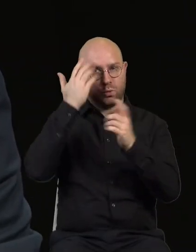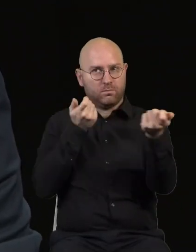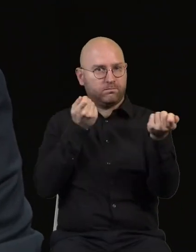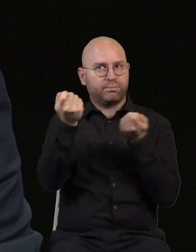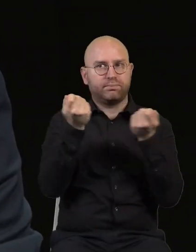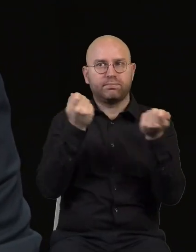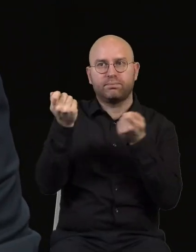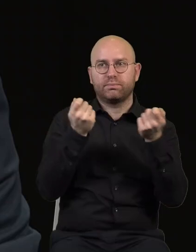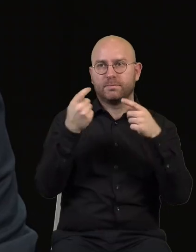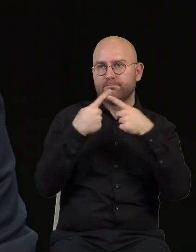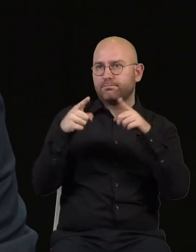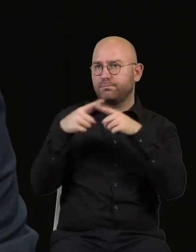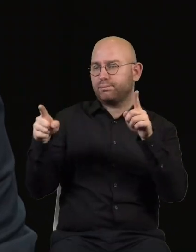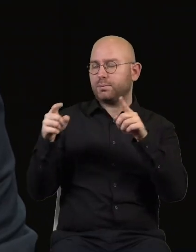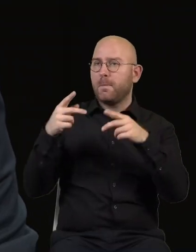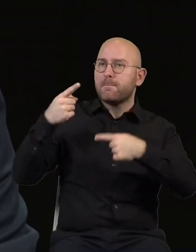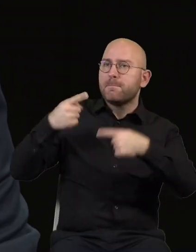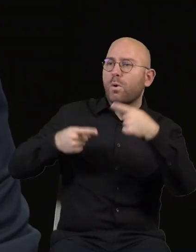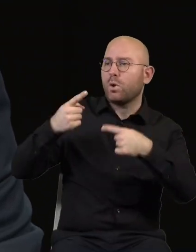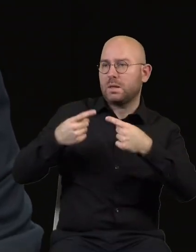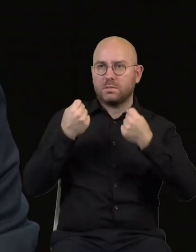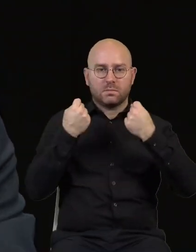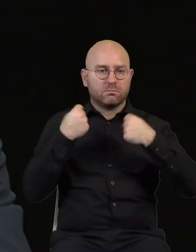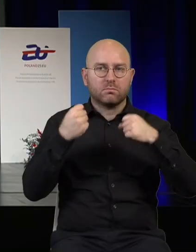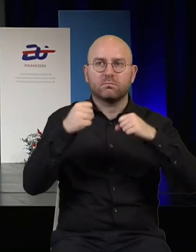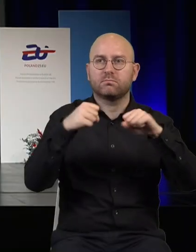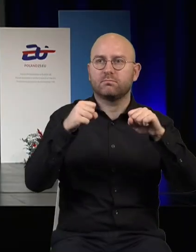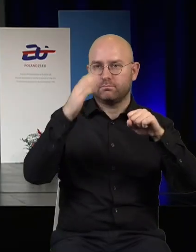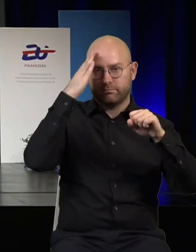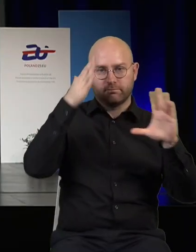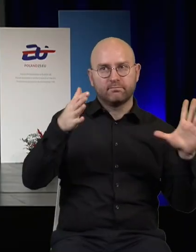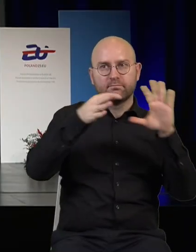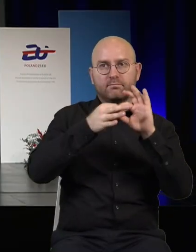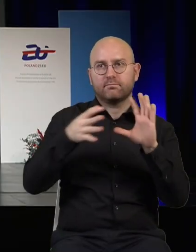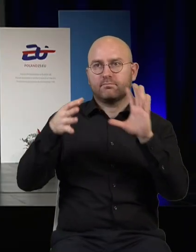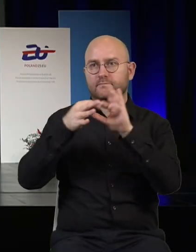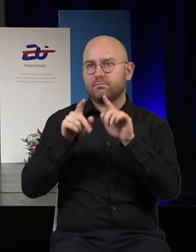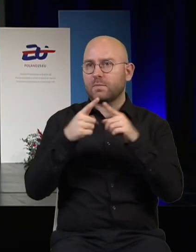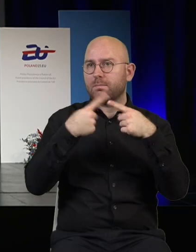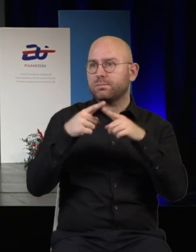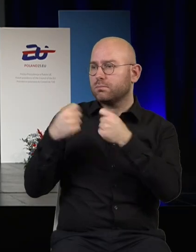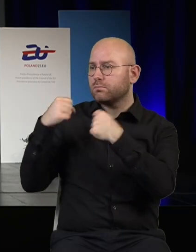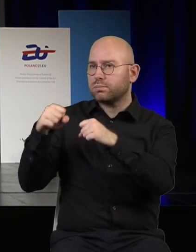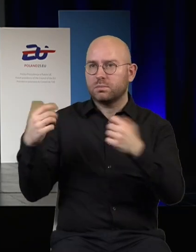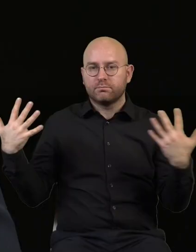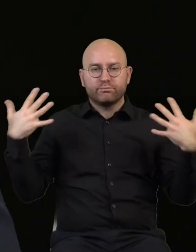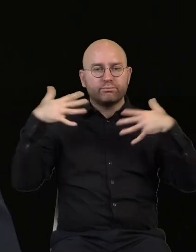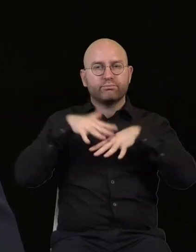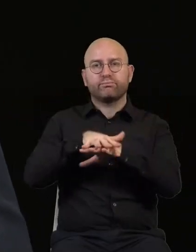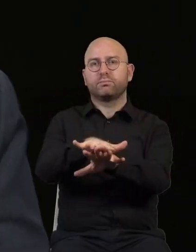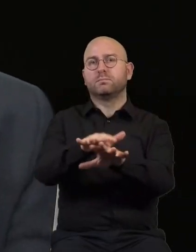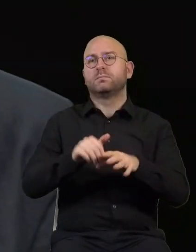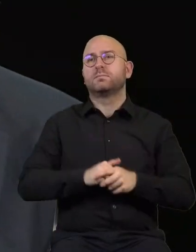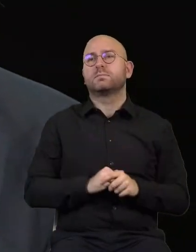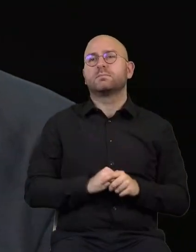able to achieve synergistic effects. Thank you very much. Oksana? I would like